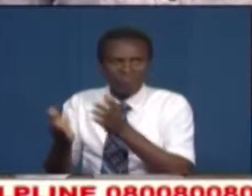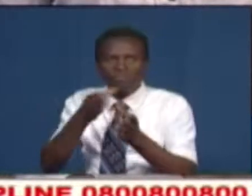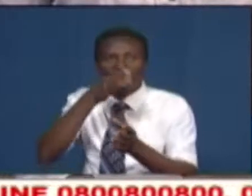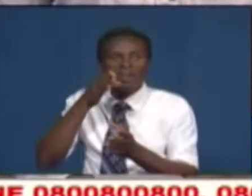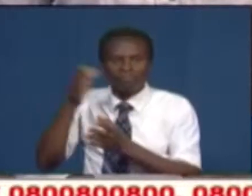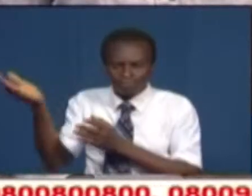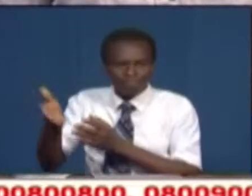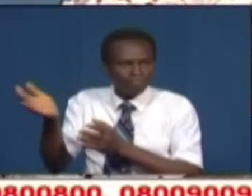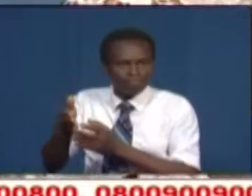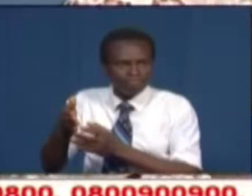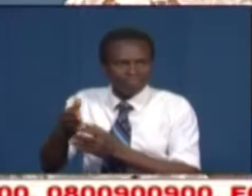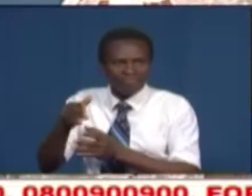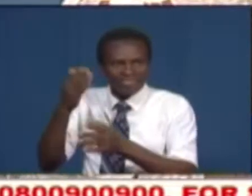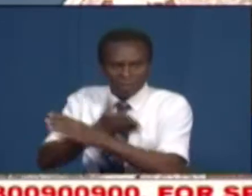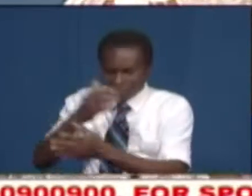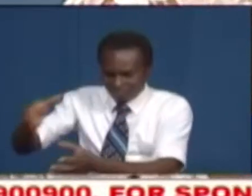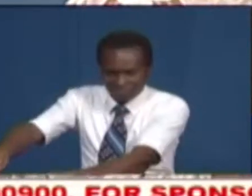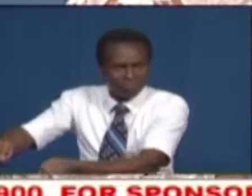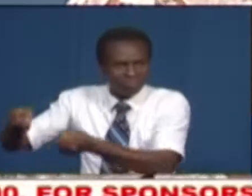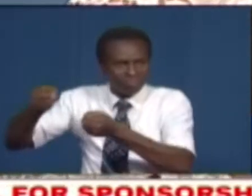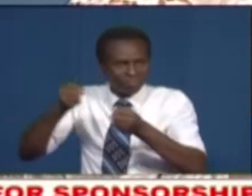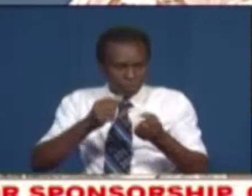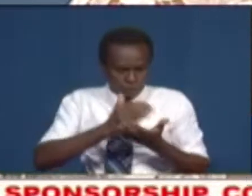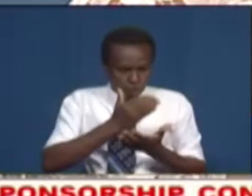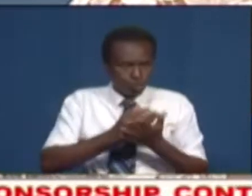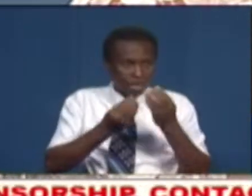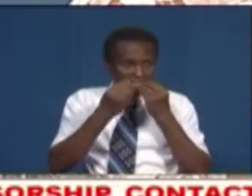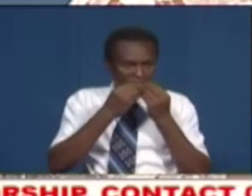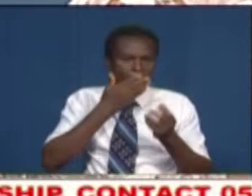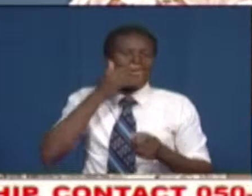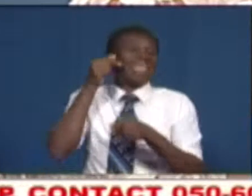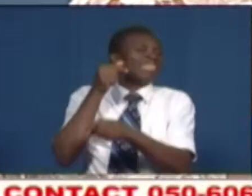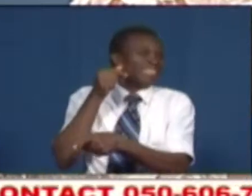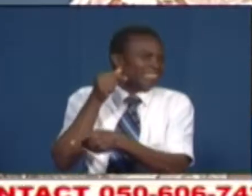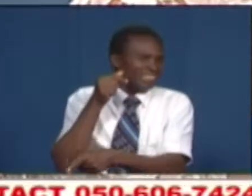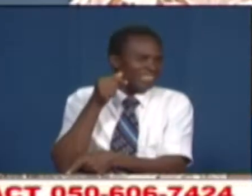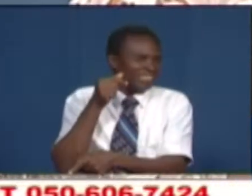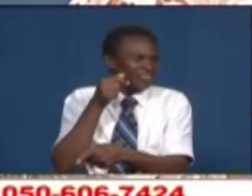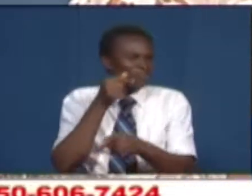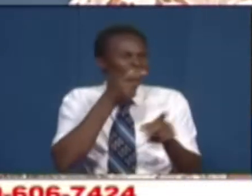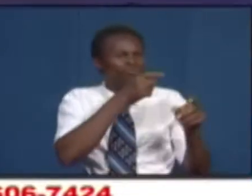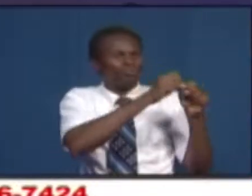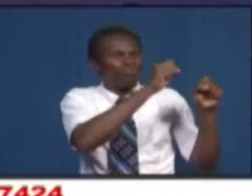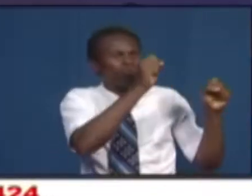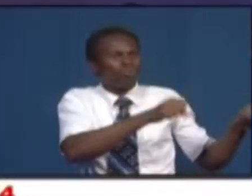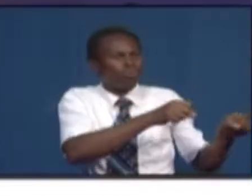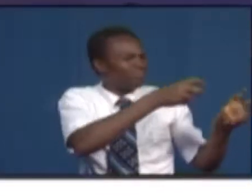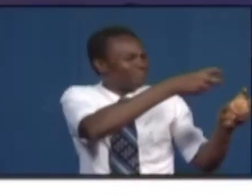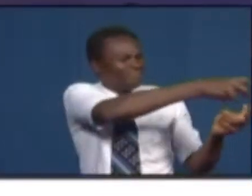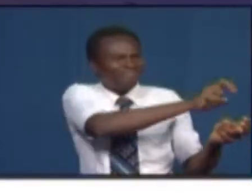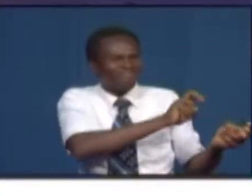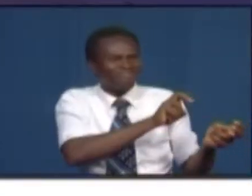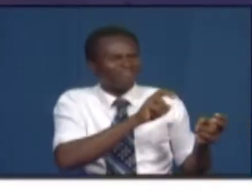growing, you know, stunting and then wasting, you know, in some of the regions. I hope I don't look